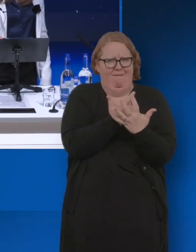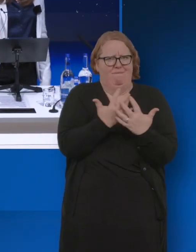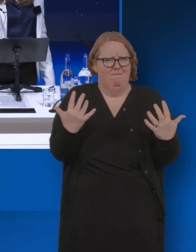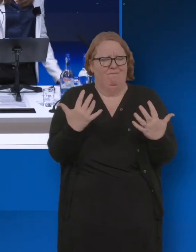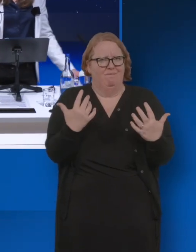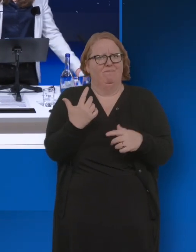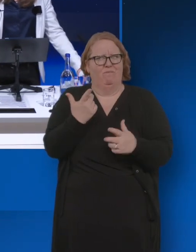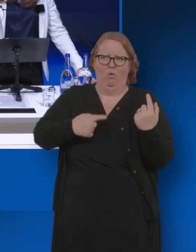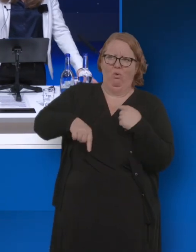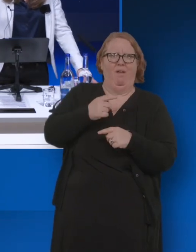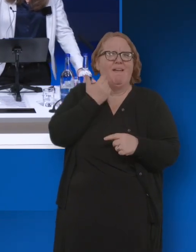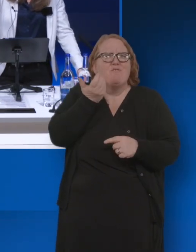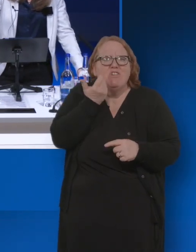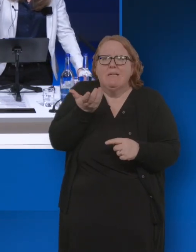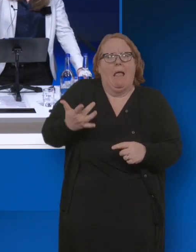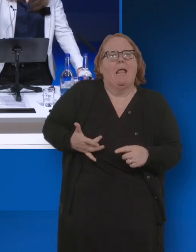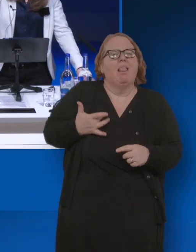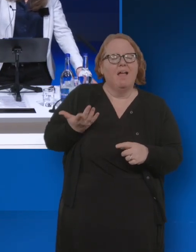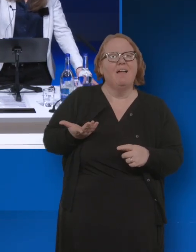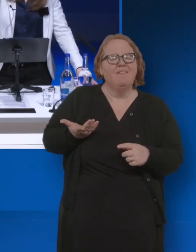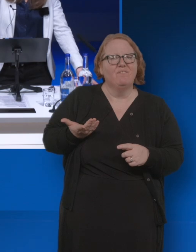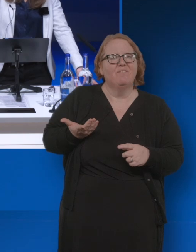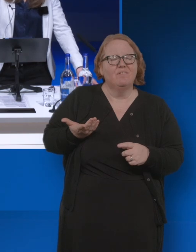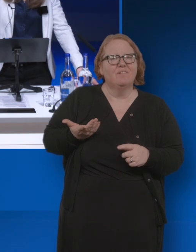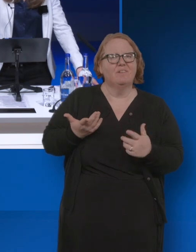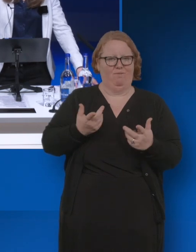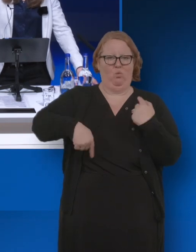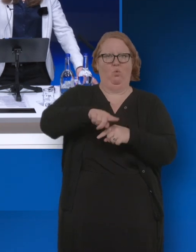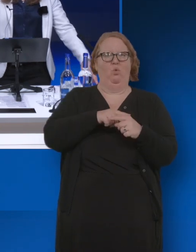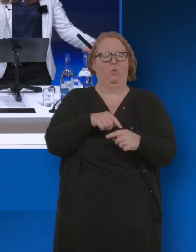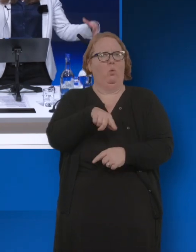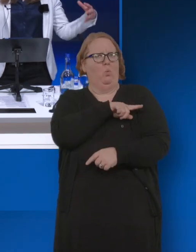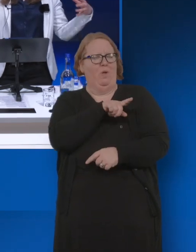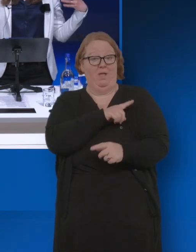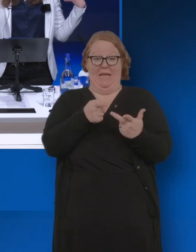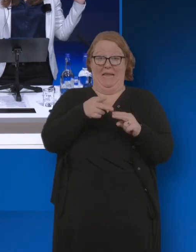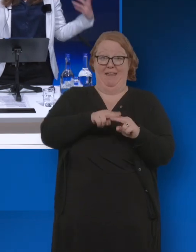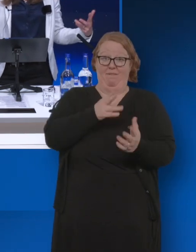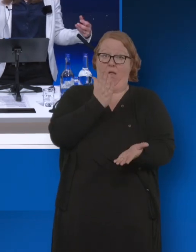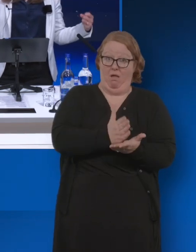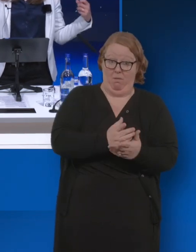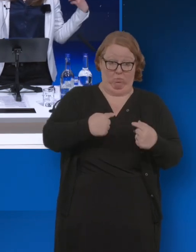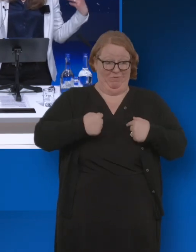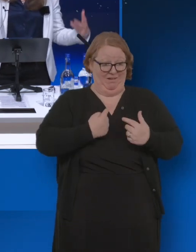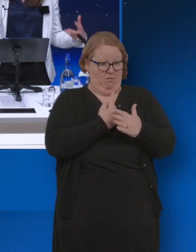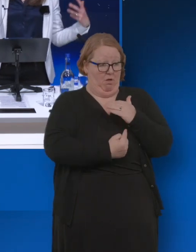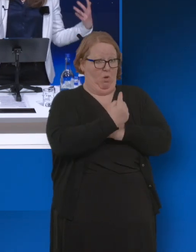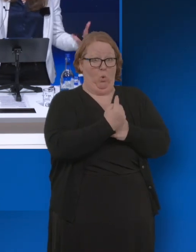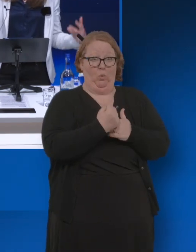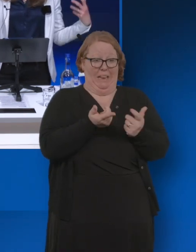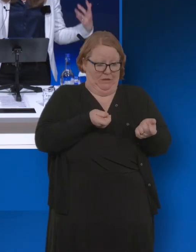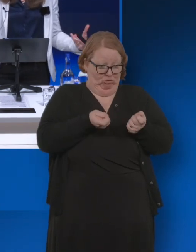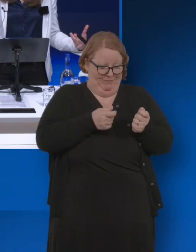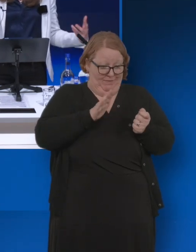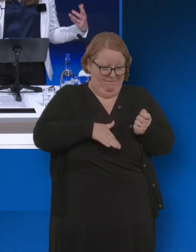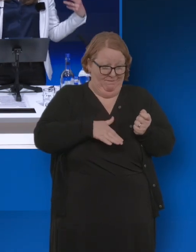neuroscientist and philosopher, but actually for everyday life, implications for all of us. Because if that's true, if we are just